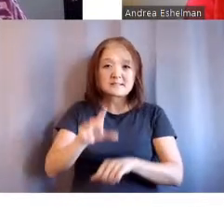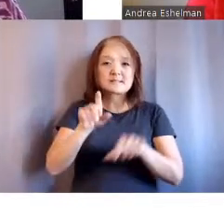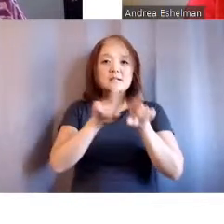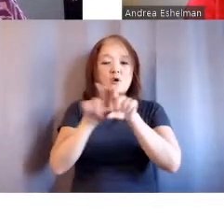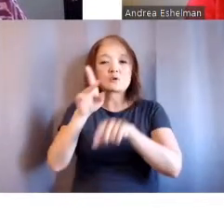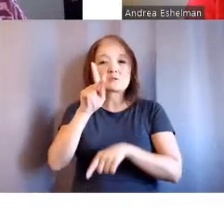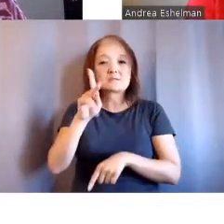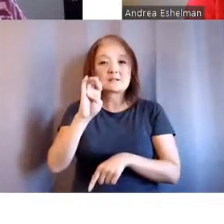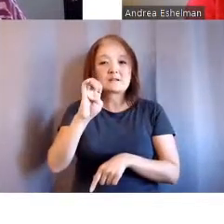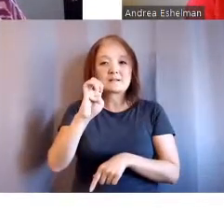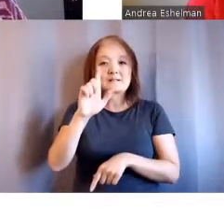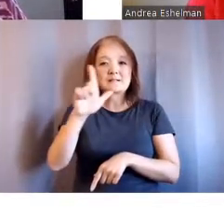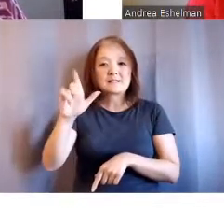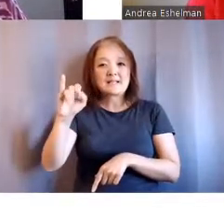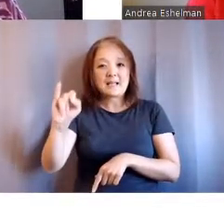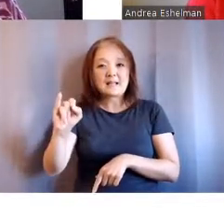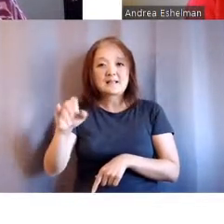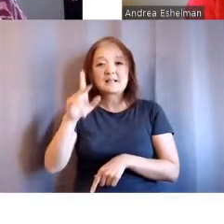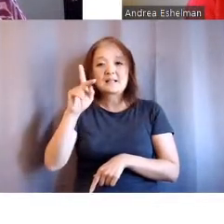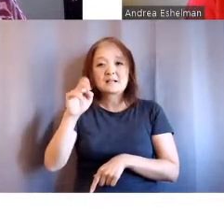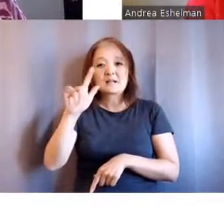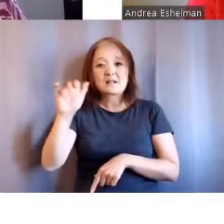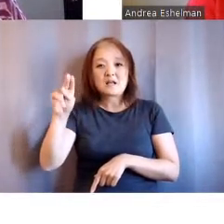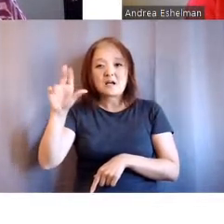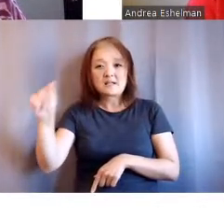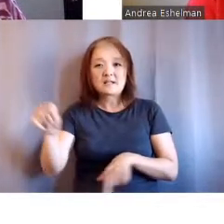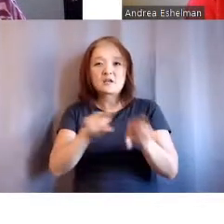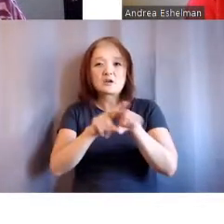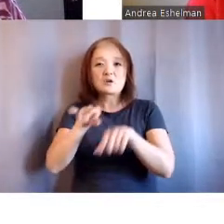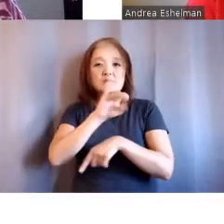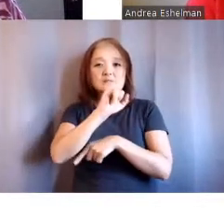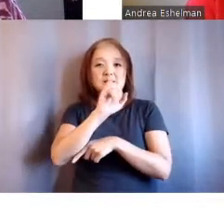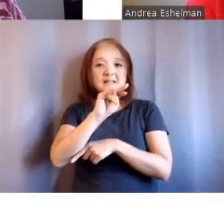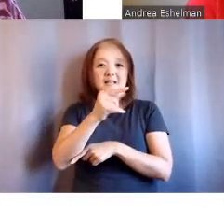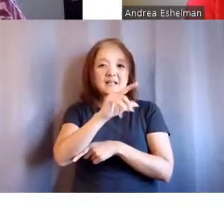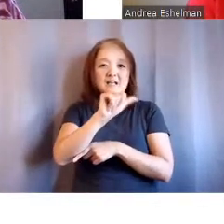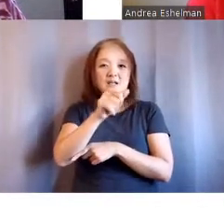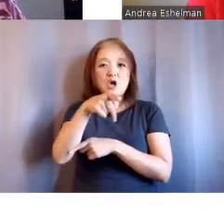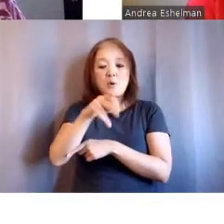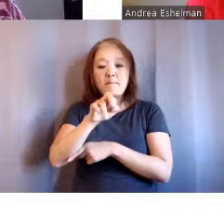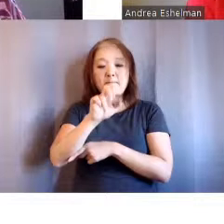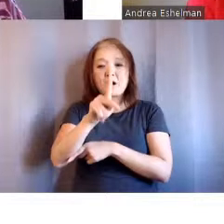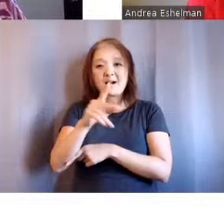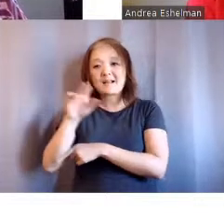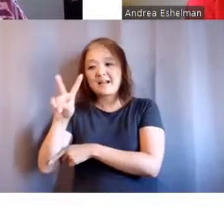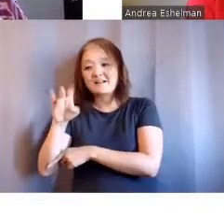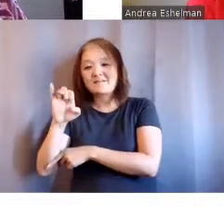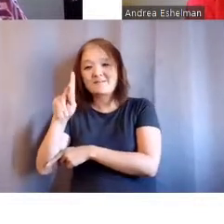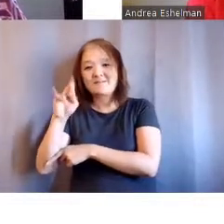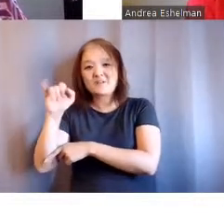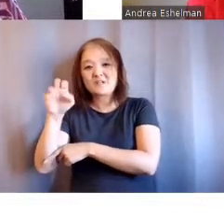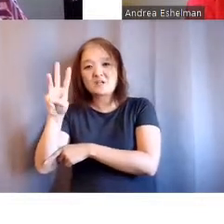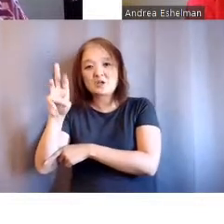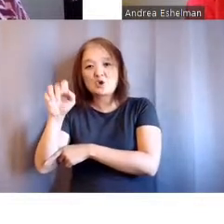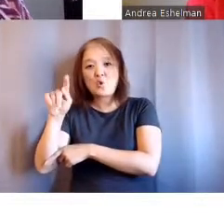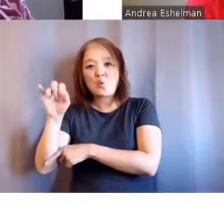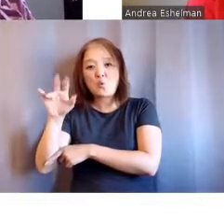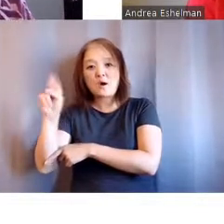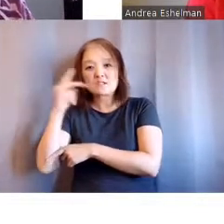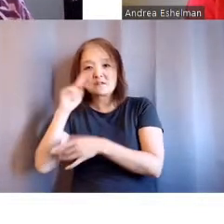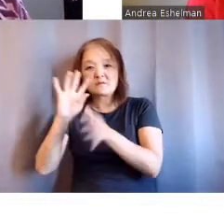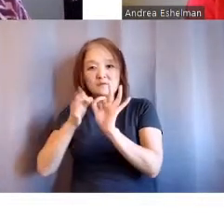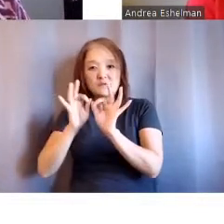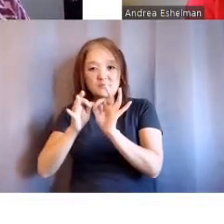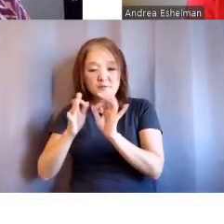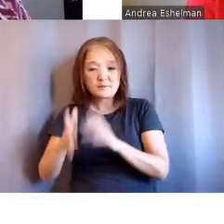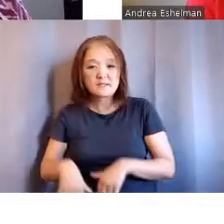want to thank Vicki Watson and Inga Park for doing our sign language interpretation. I want to give a shout out to our great communications